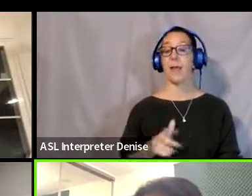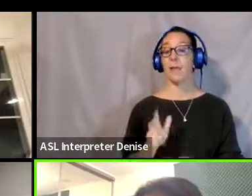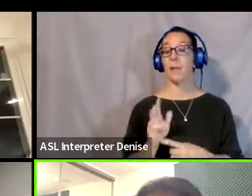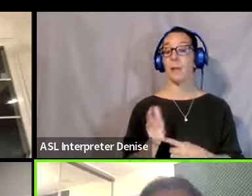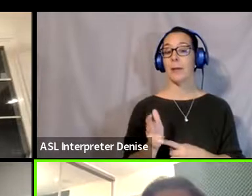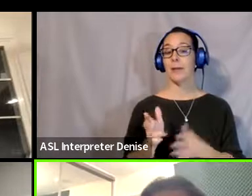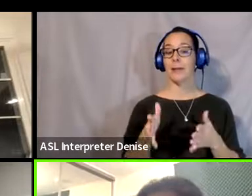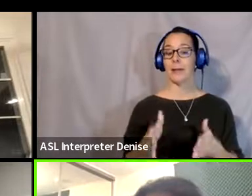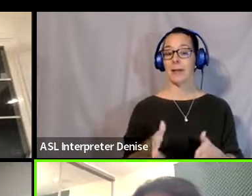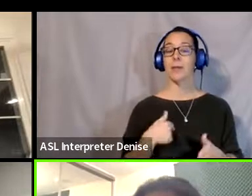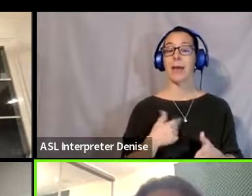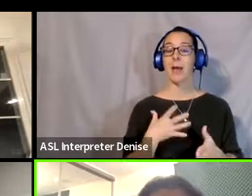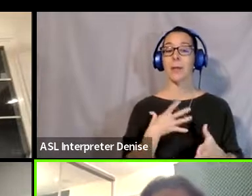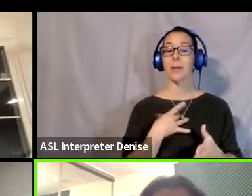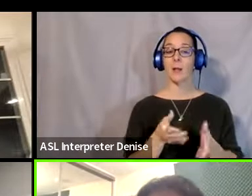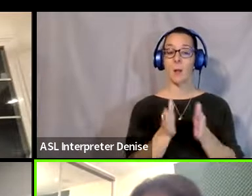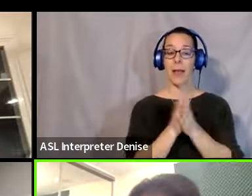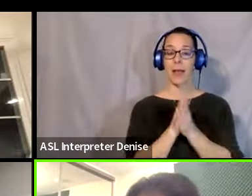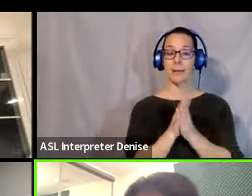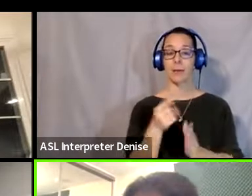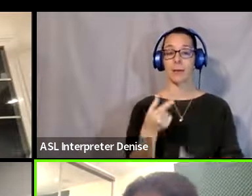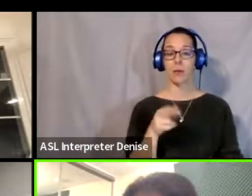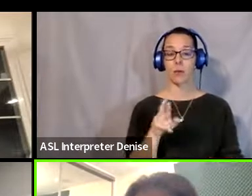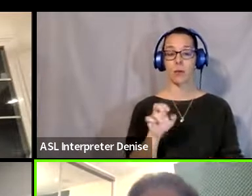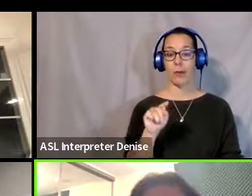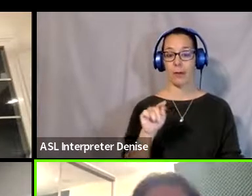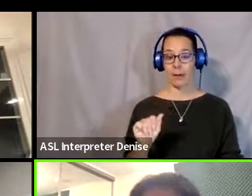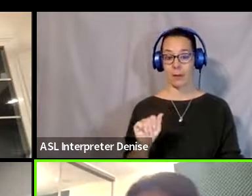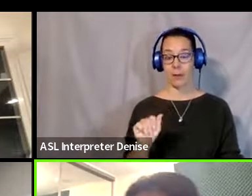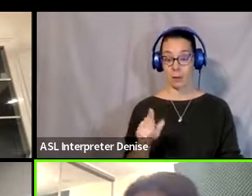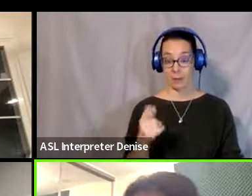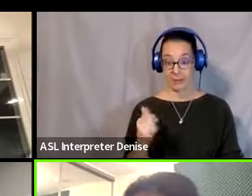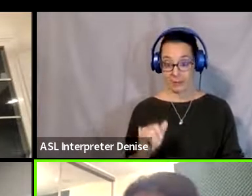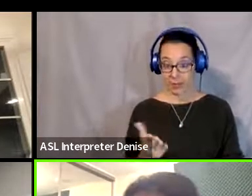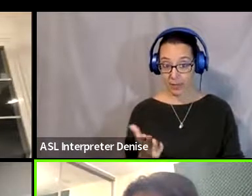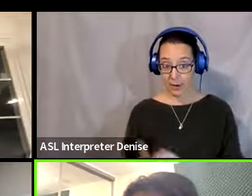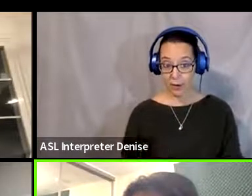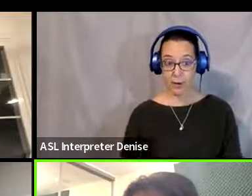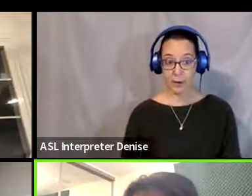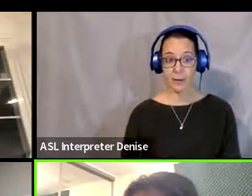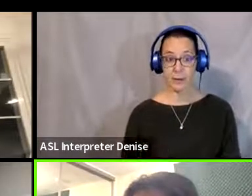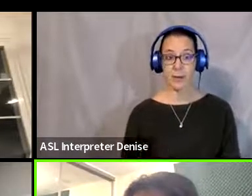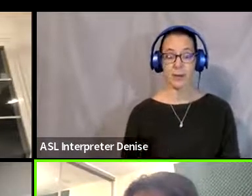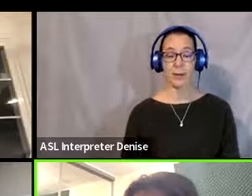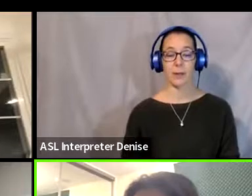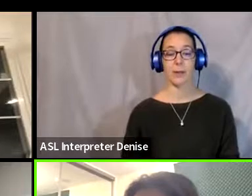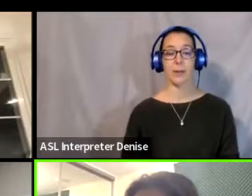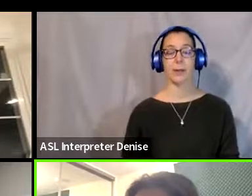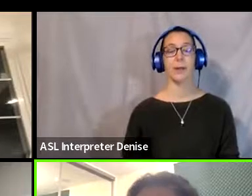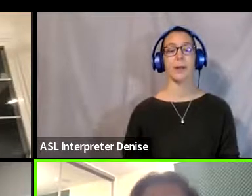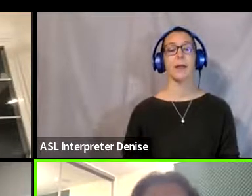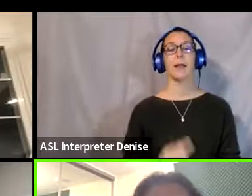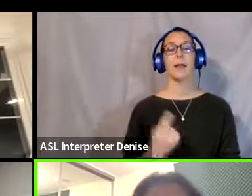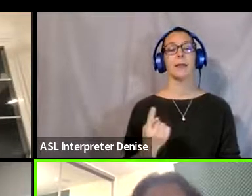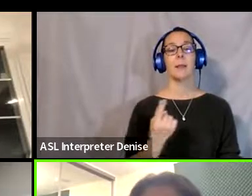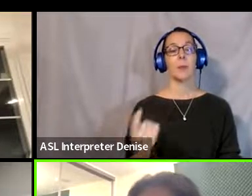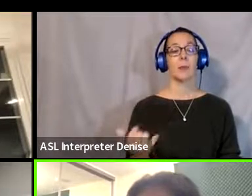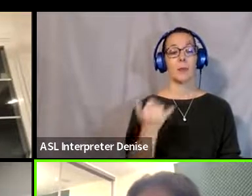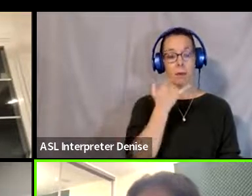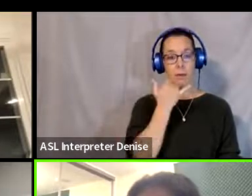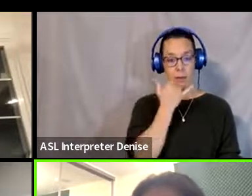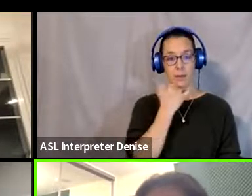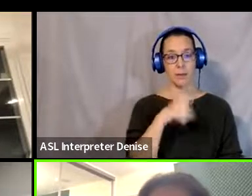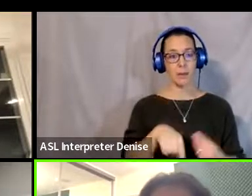I would like to ask Greta if she's still there. I had a call today about